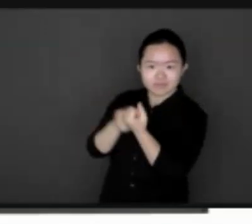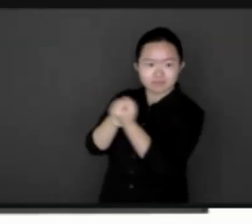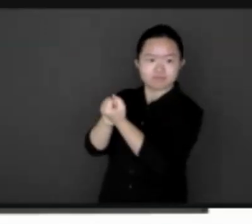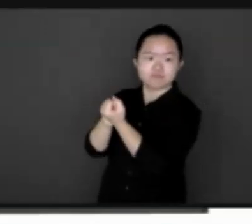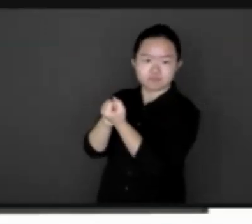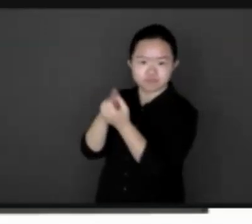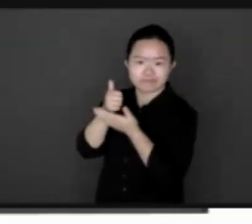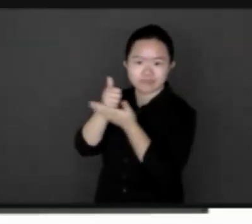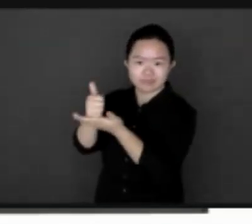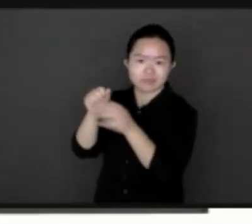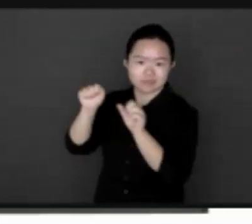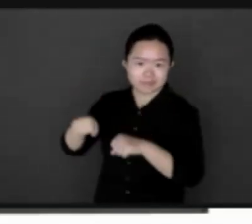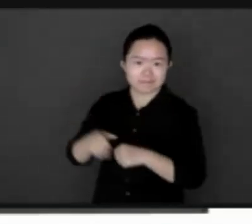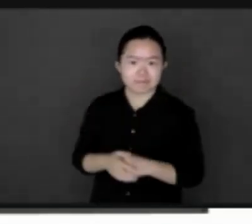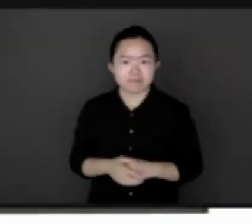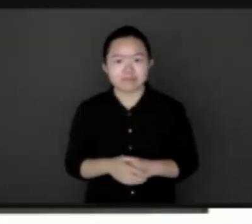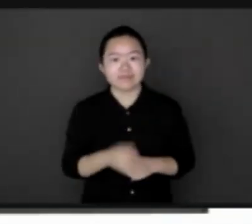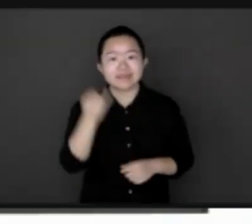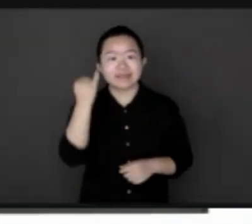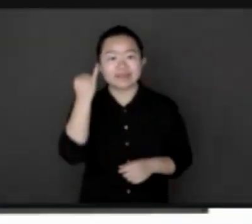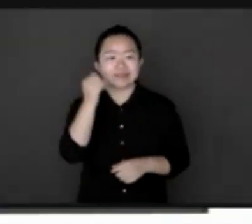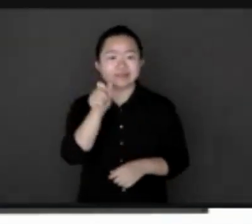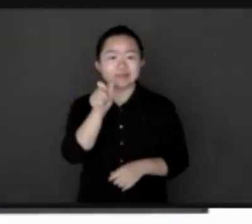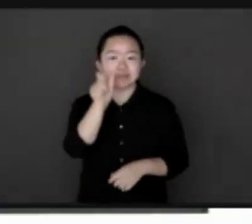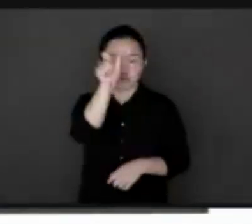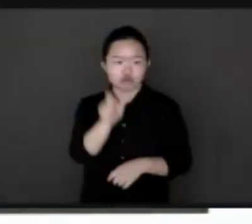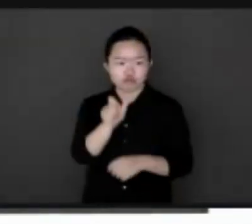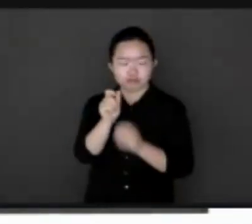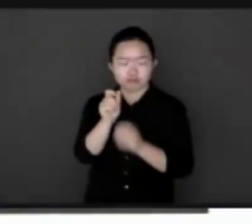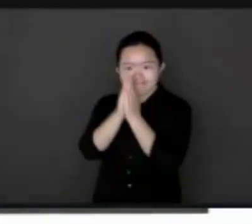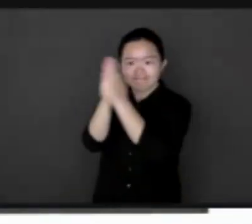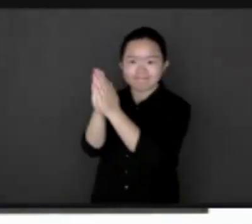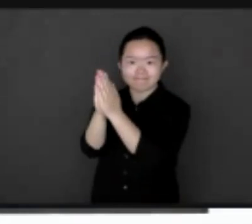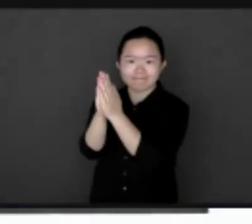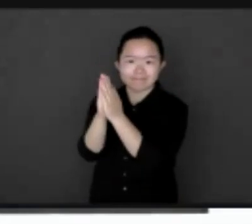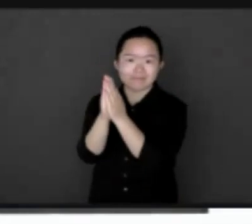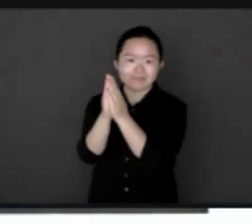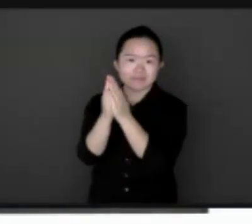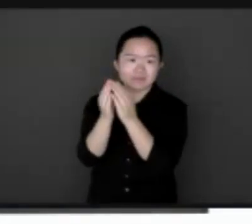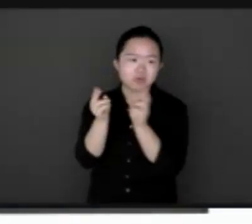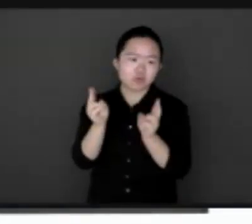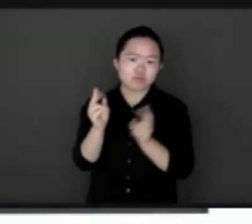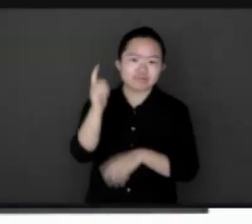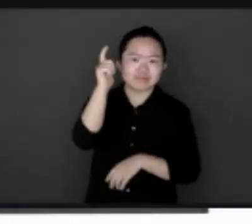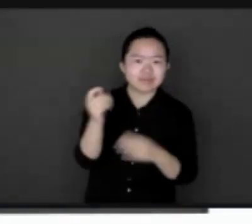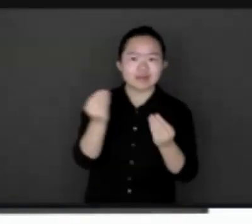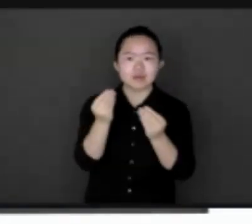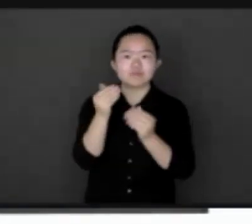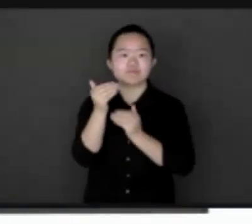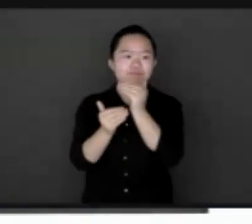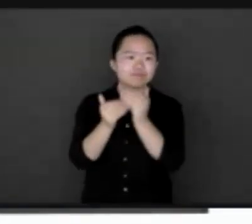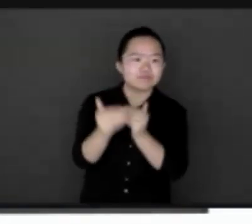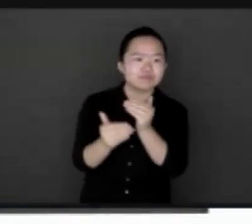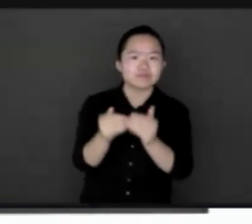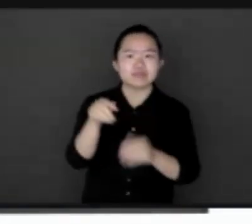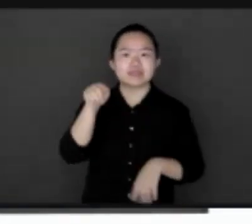things moving in the right direction. So the feedback can really be a gift, and feedback can really be crucial to make the enforcement work. When